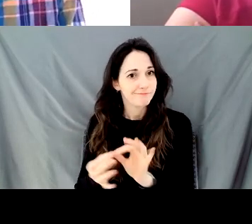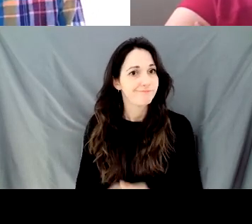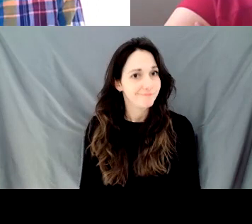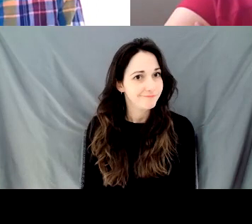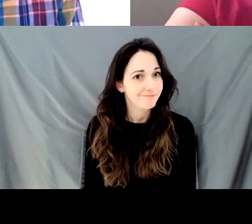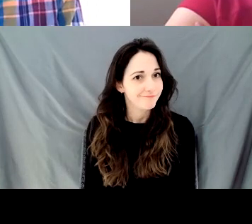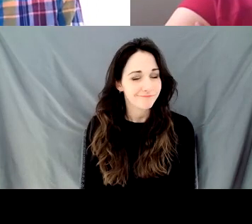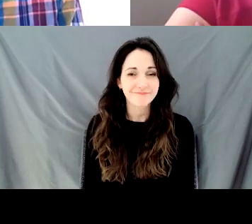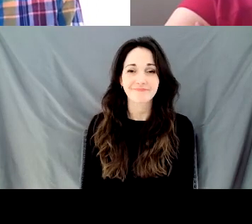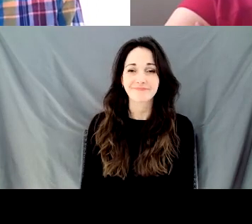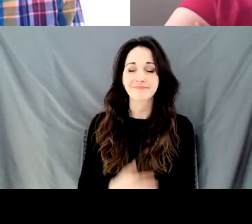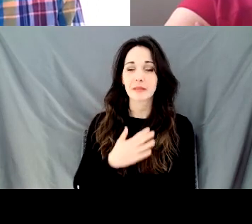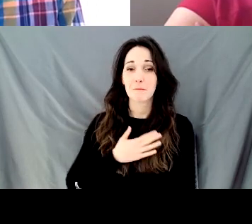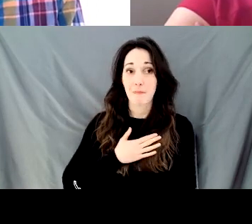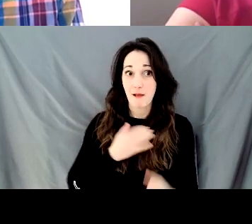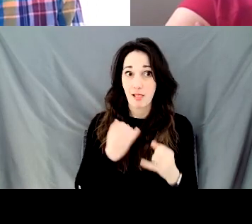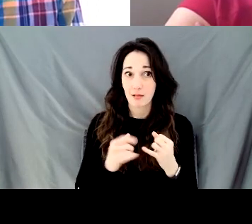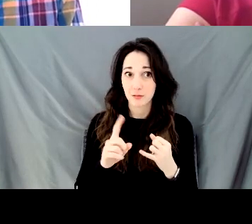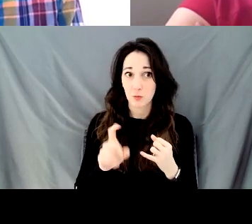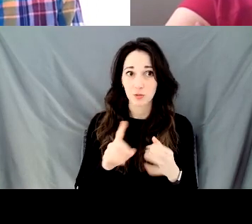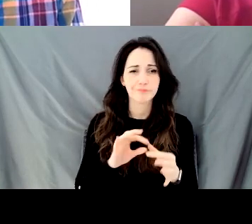question has to do with recommendations.